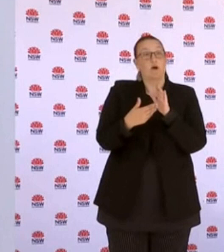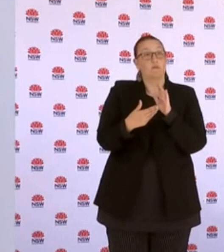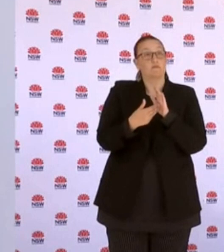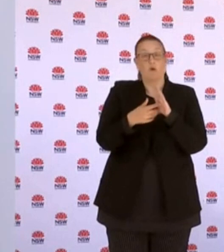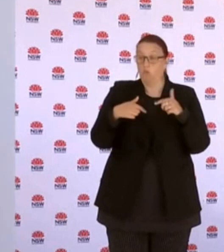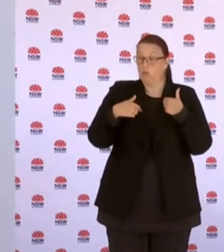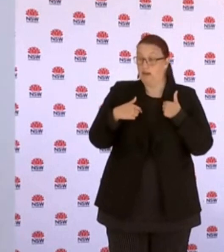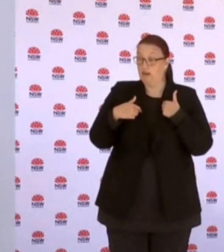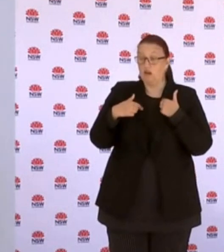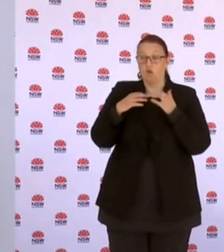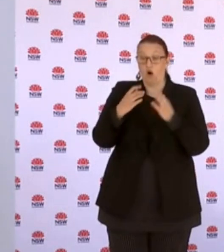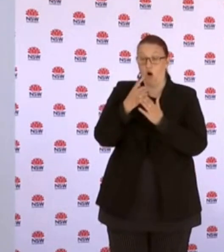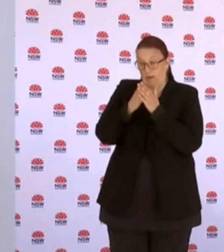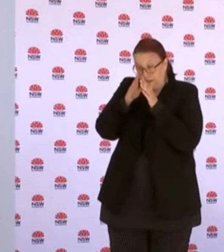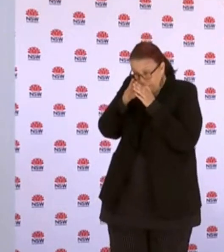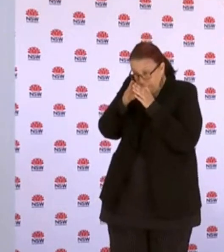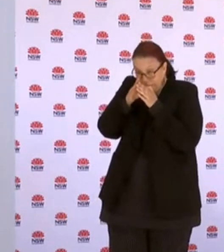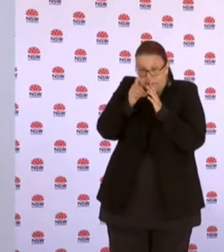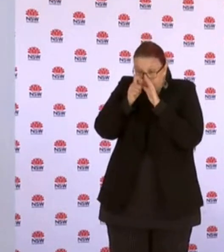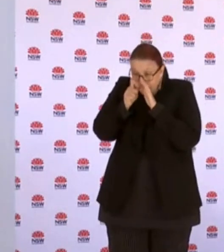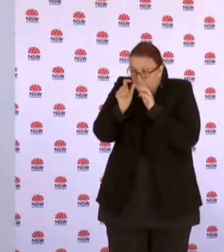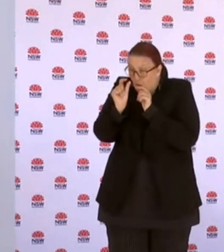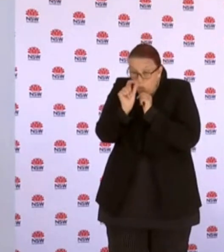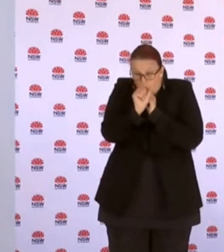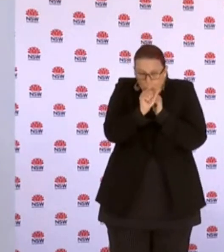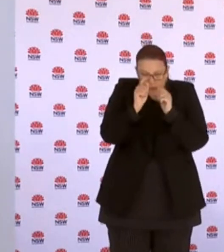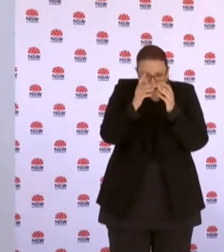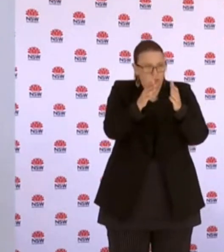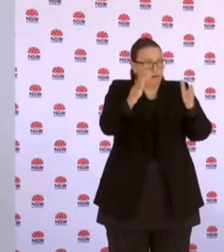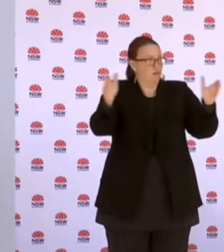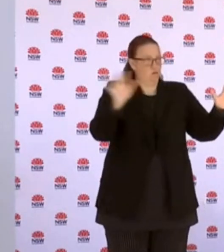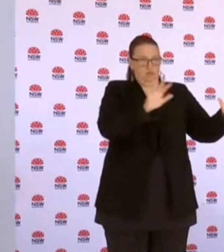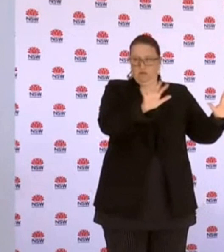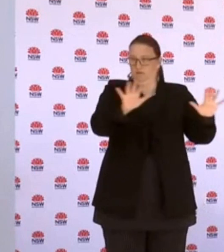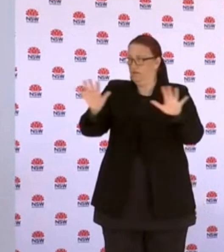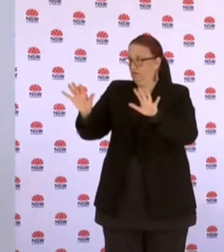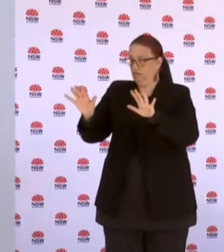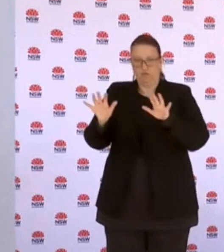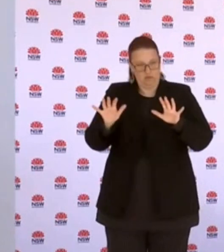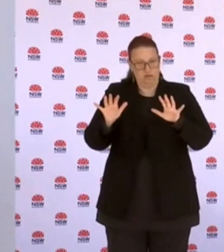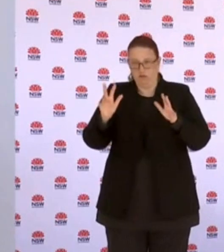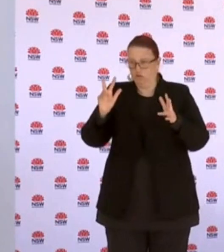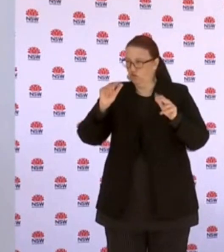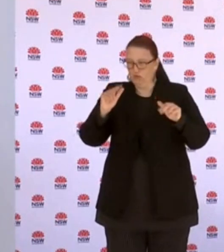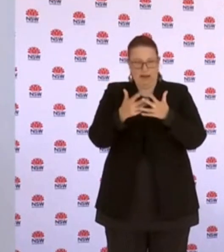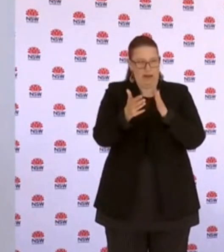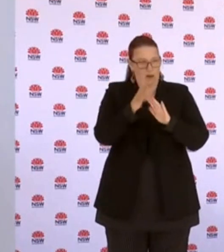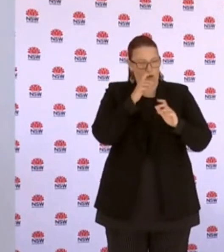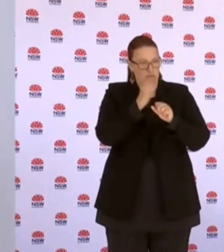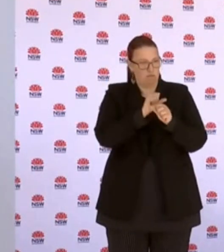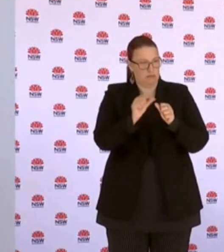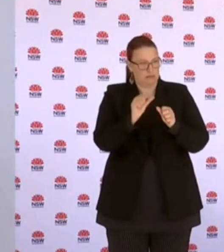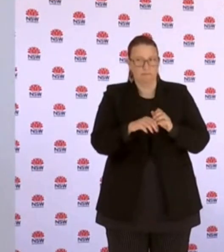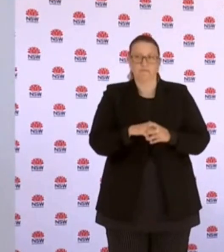every day at how we can further strengthen things. So everything is always continually under review, and we, from the health